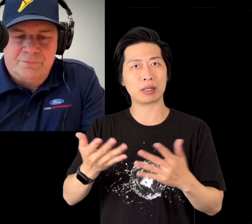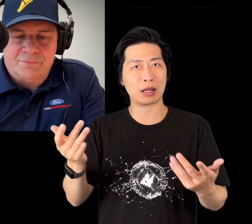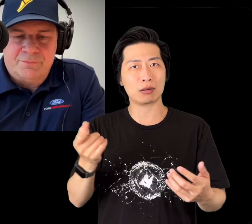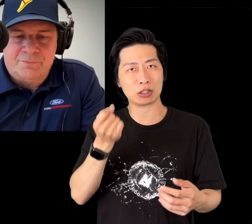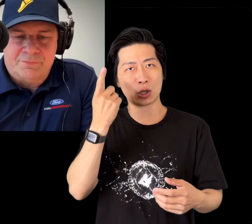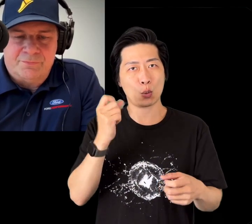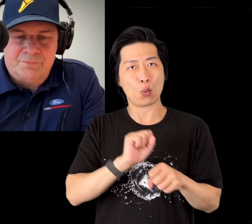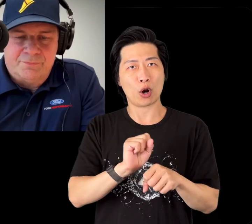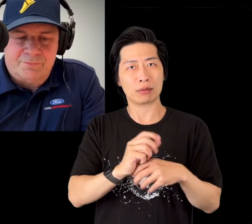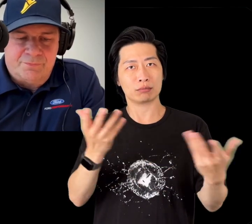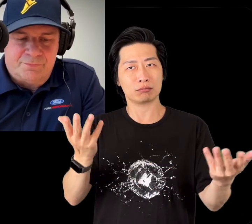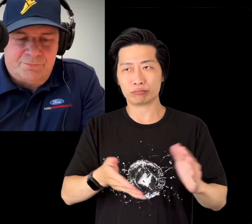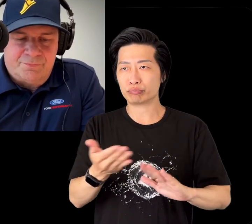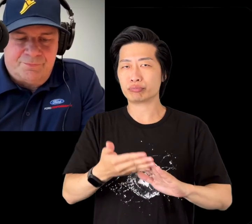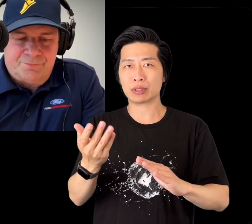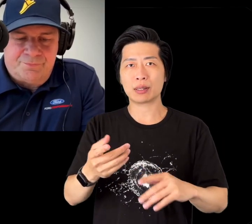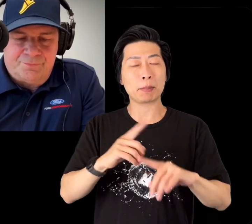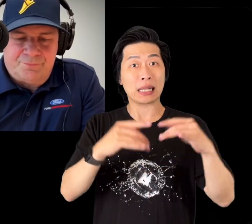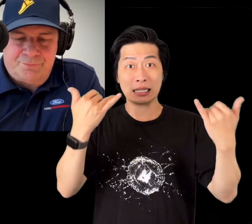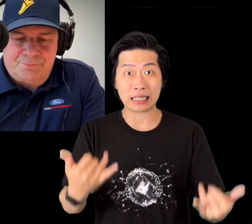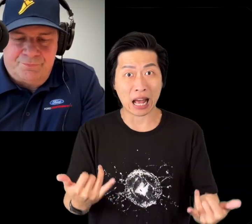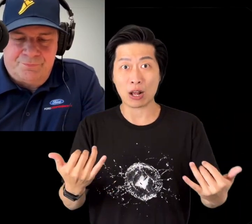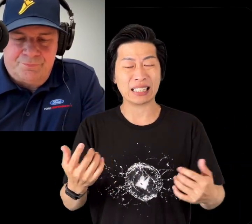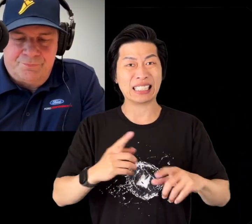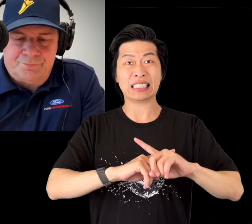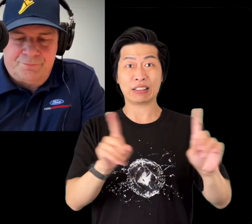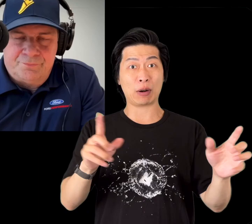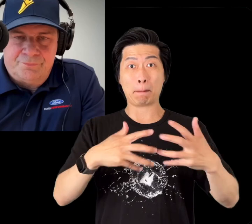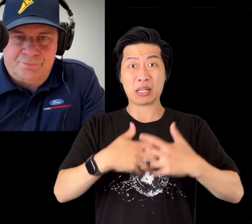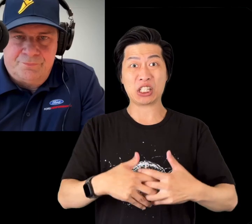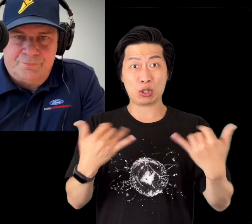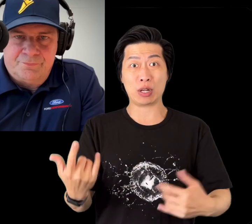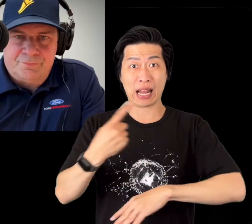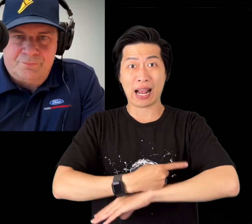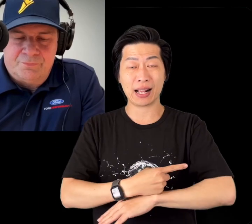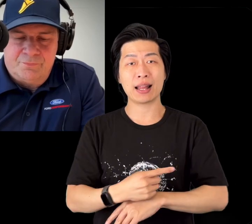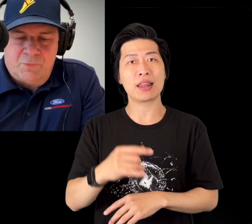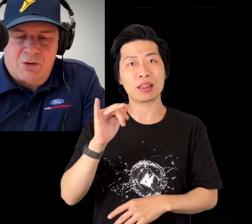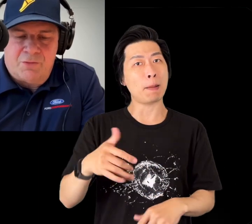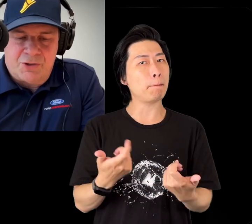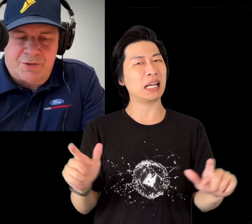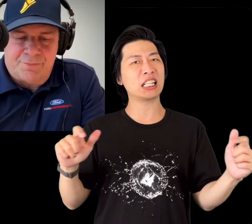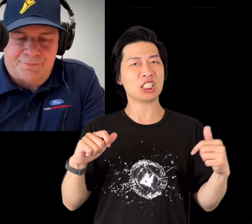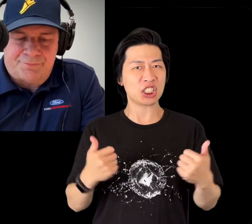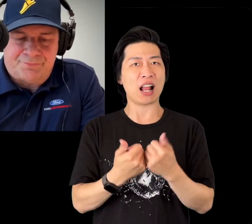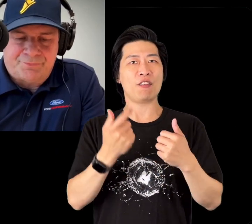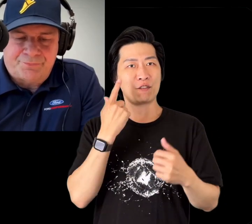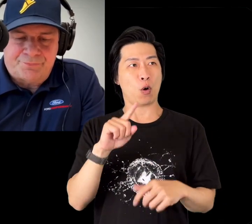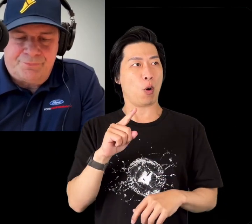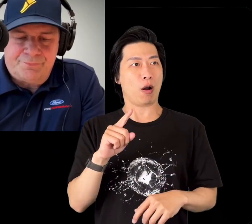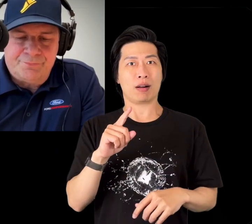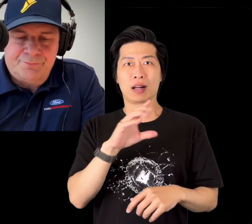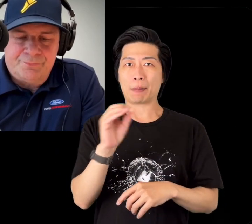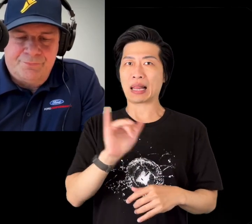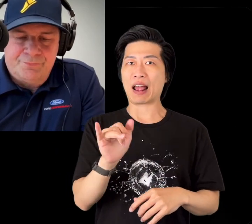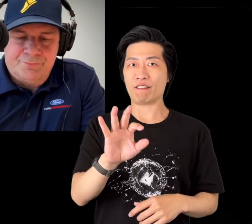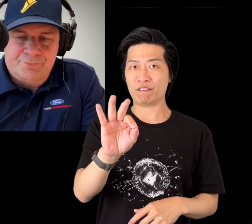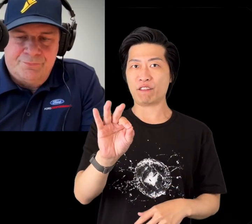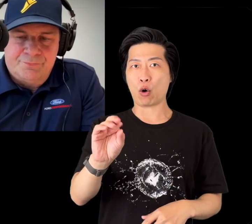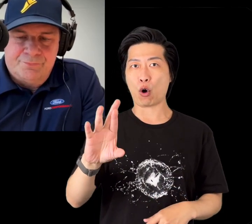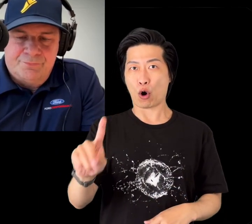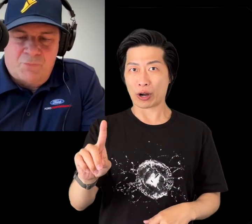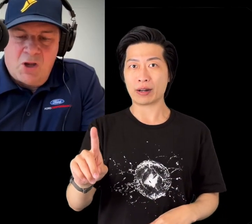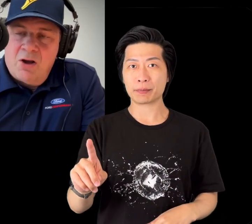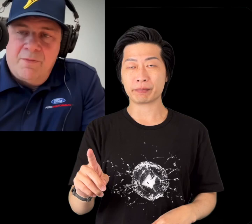fine, and everybody understood how they worked. And now suddenly it's a different machine. I've always said this. It is and that's the big challenge for companies